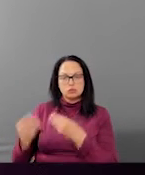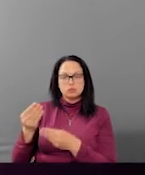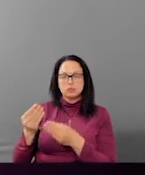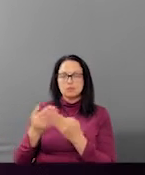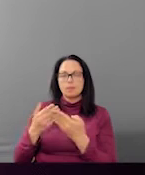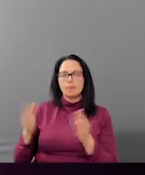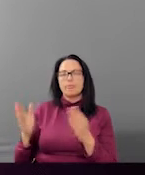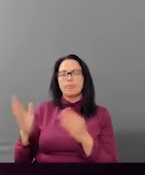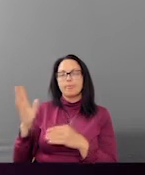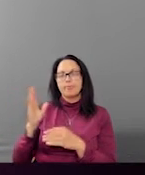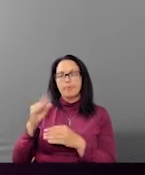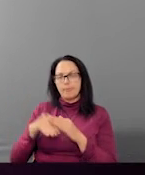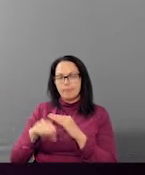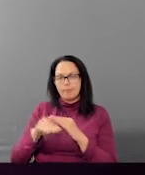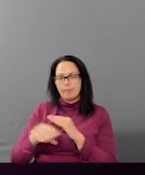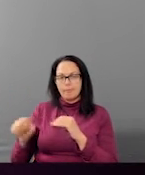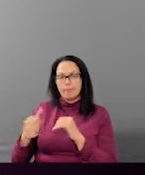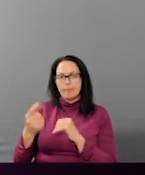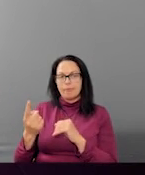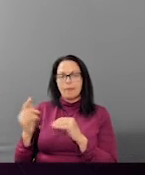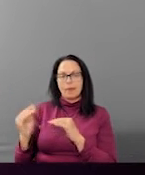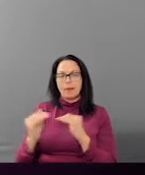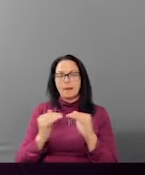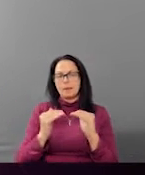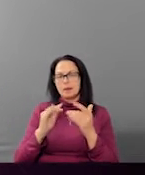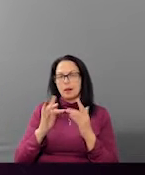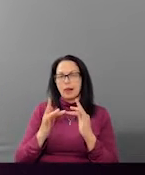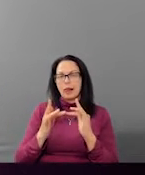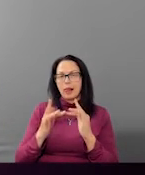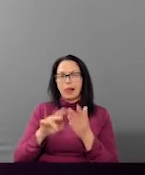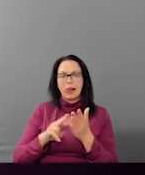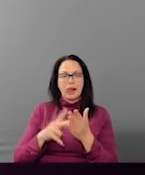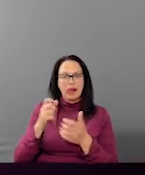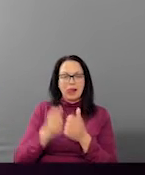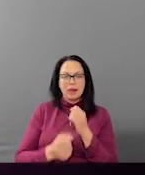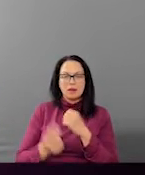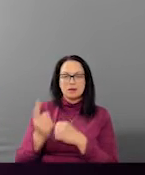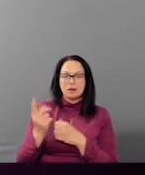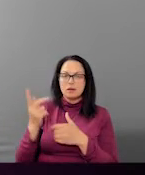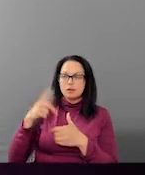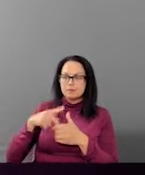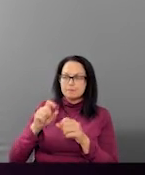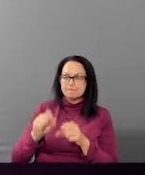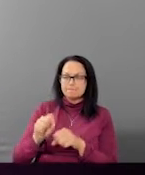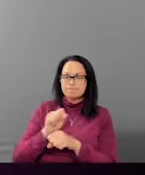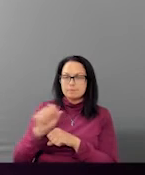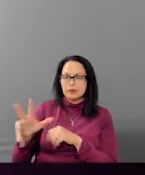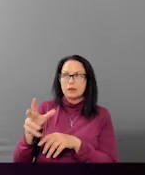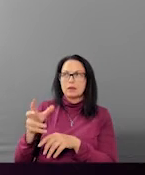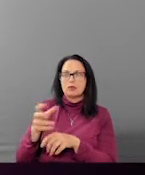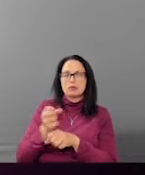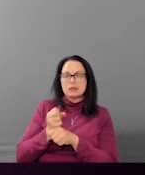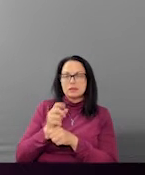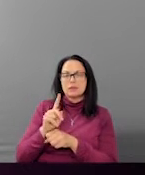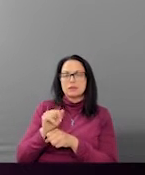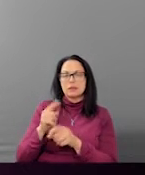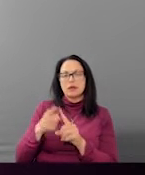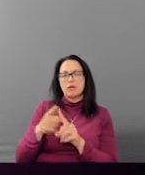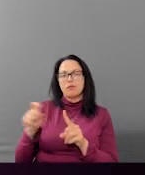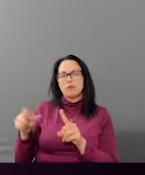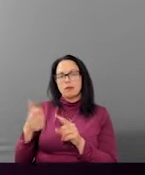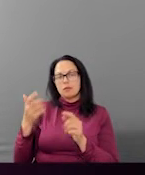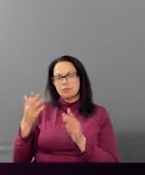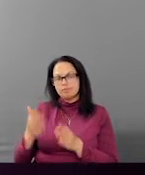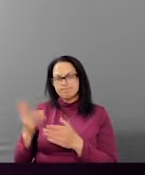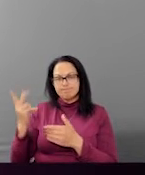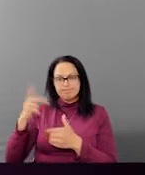anybody. And finally, a peer-to-peer network, meaning that every participant in the network can send and receive data to and from any other